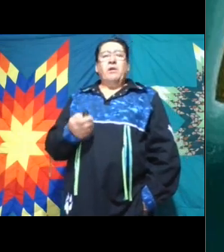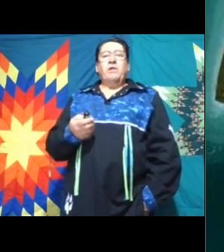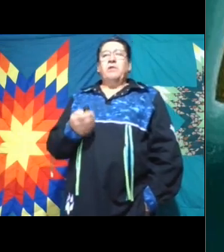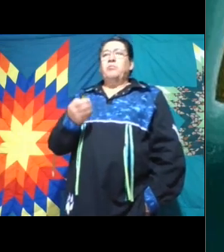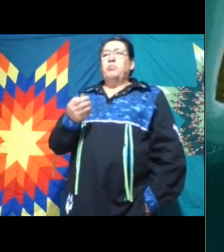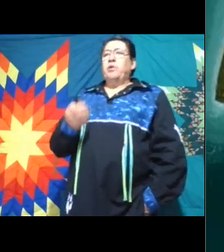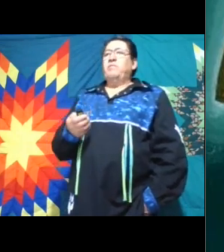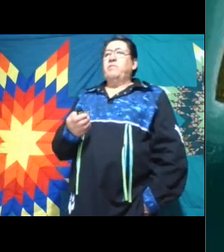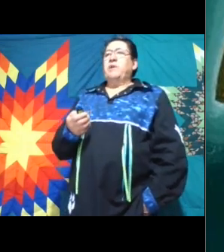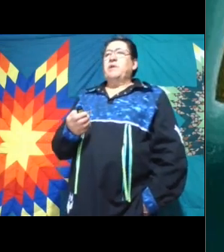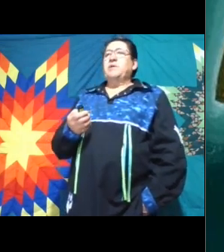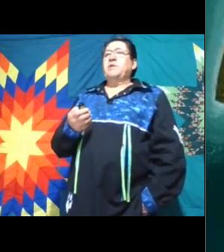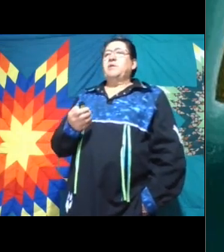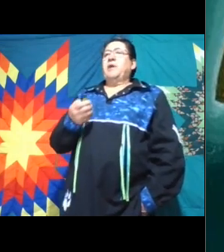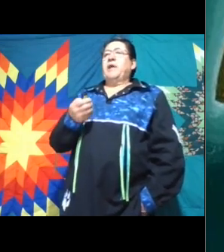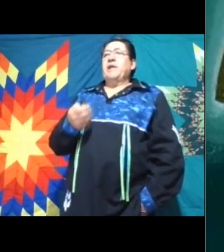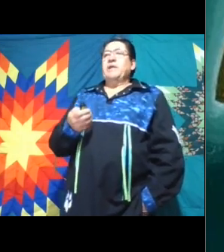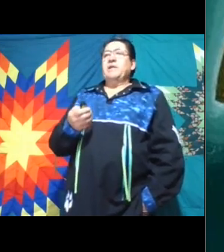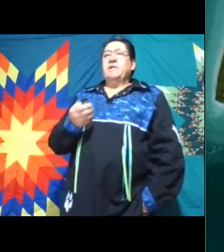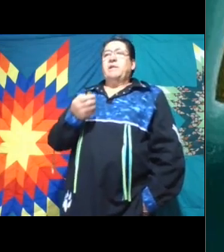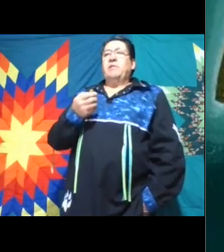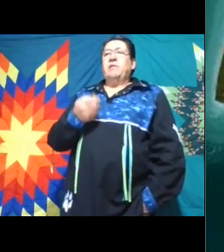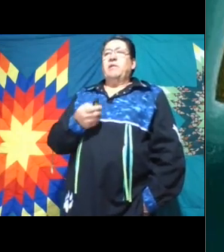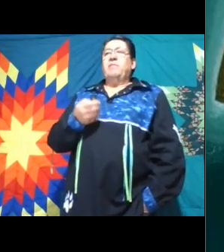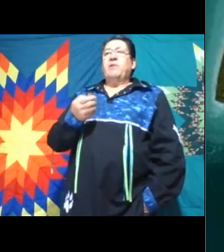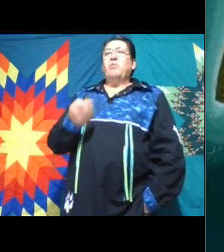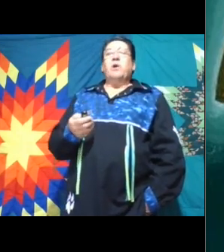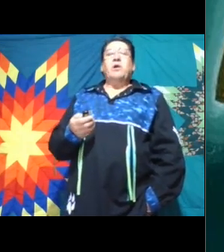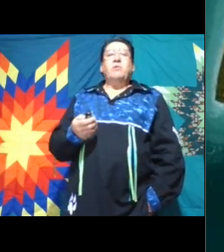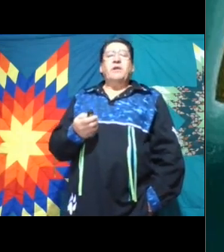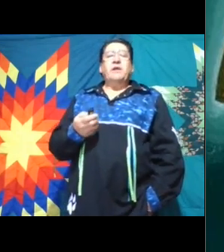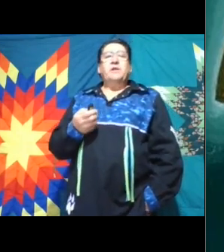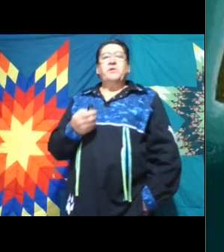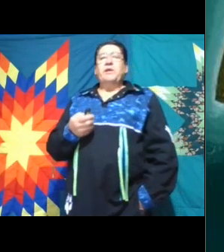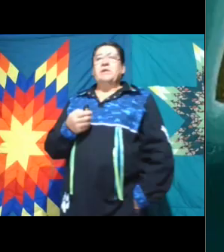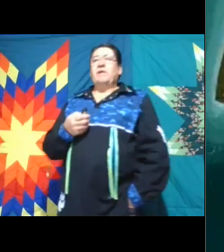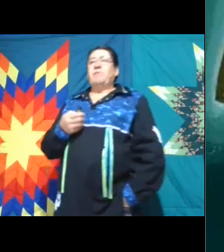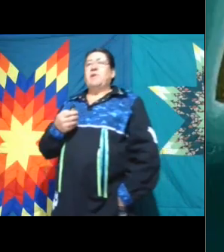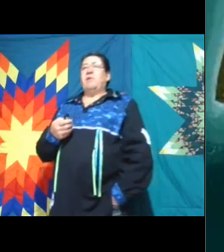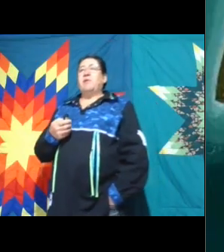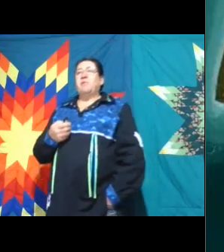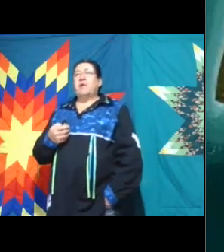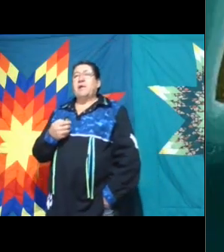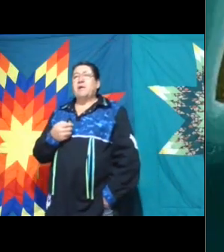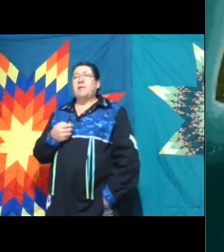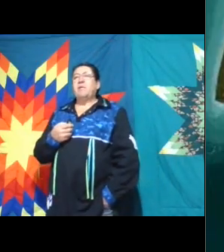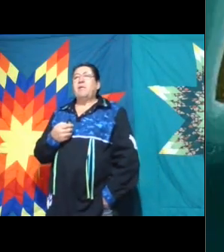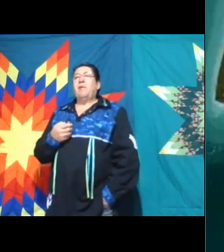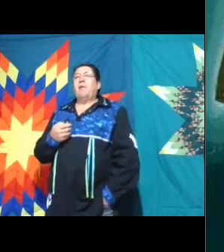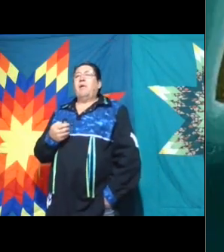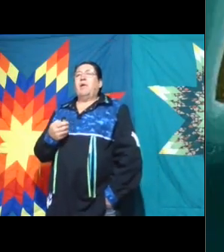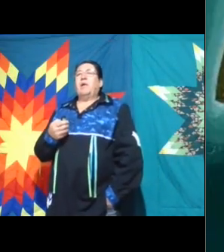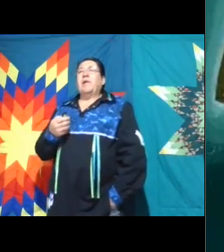an honor, privilege it is to live and work within the Treaty 7 territory